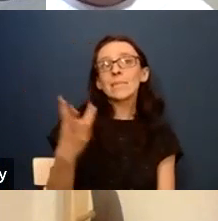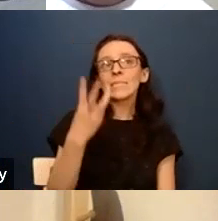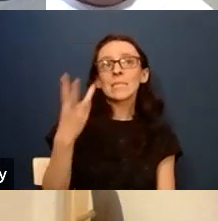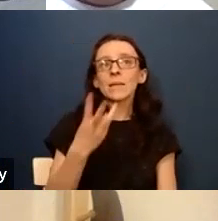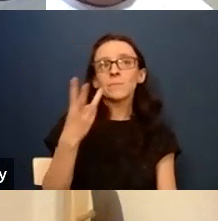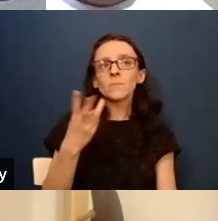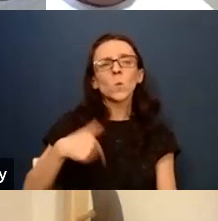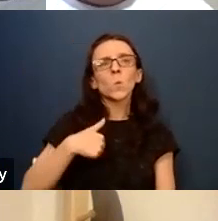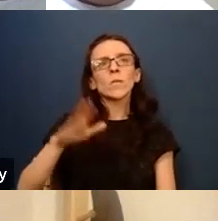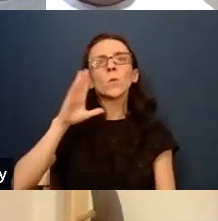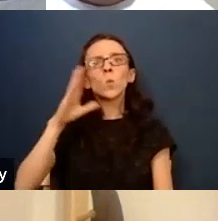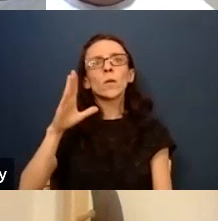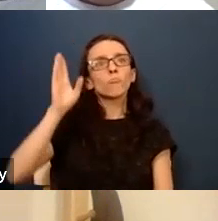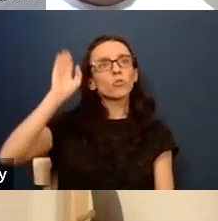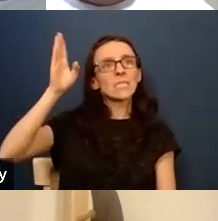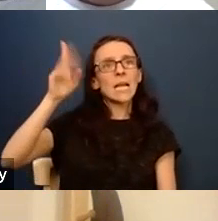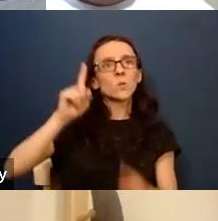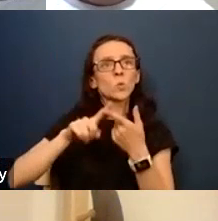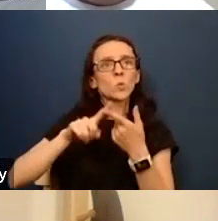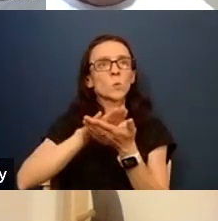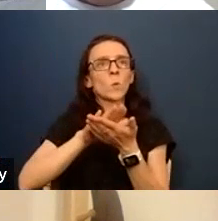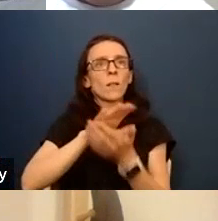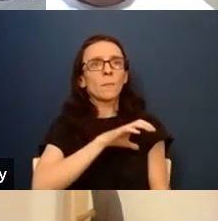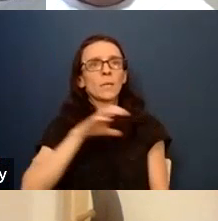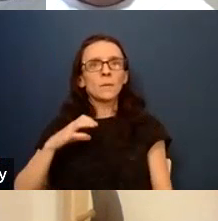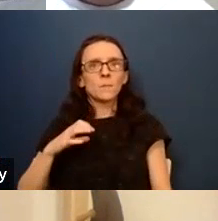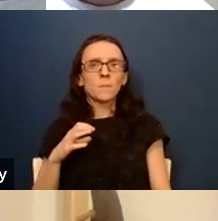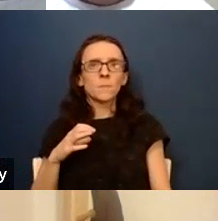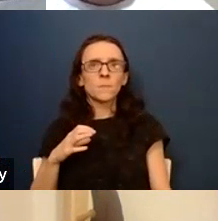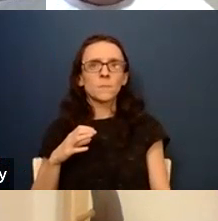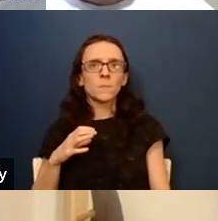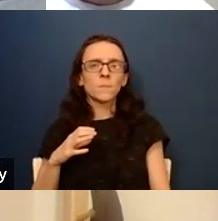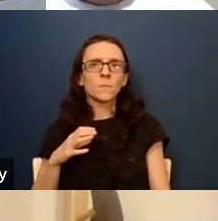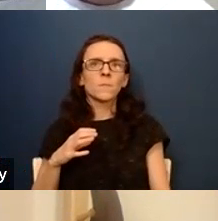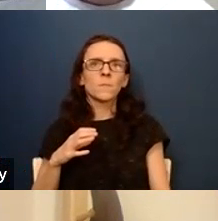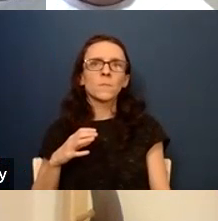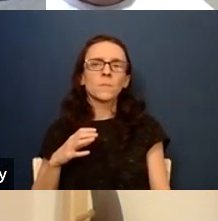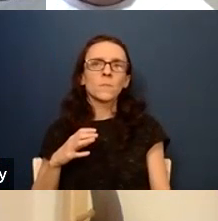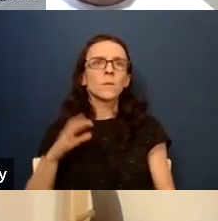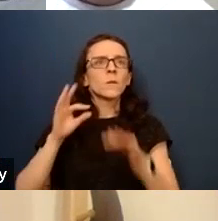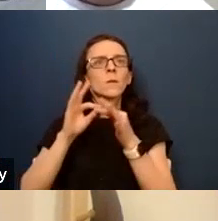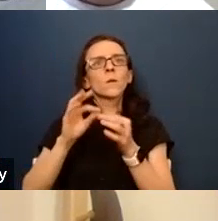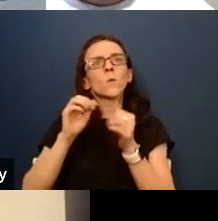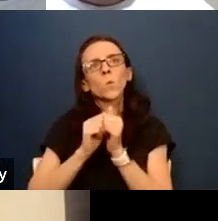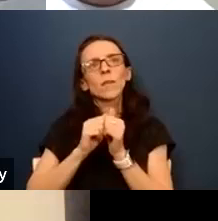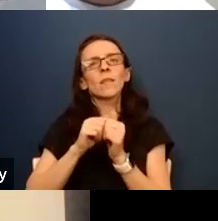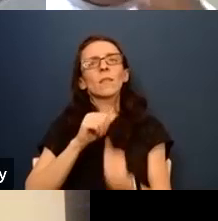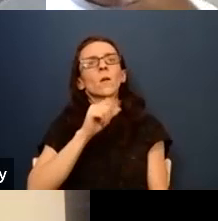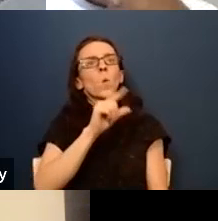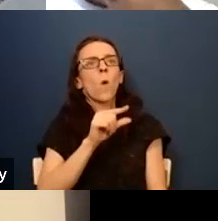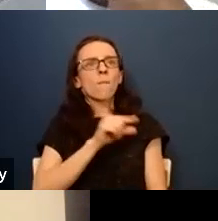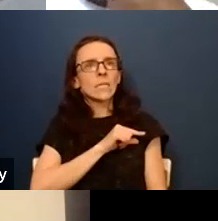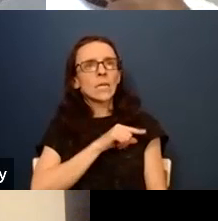will present to the school committee with respect to qualification